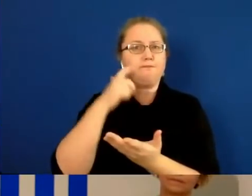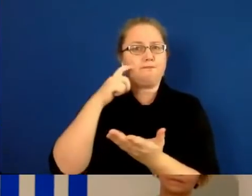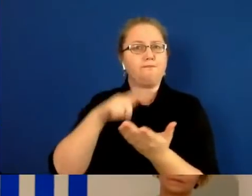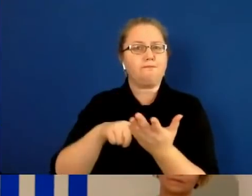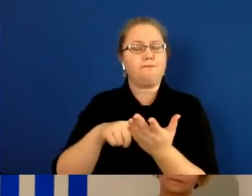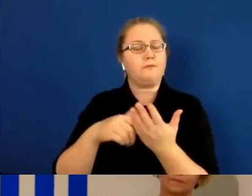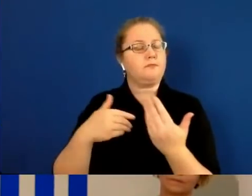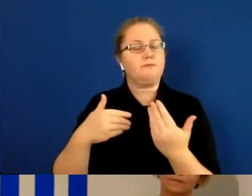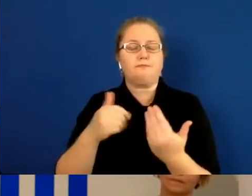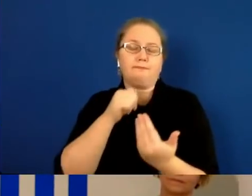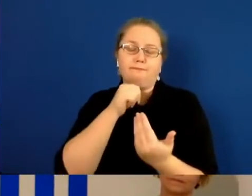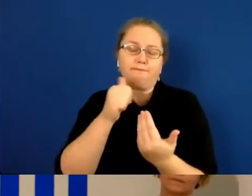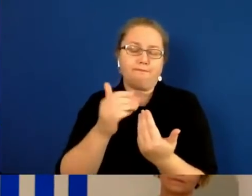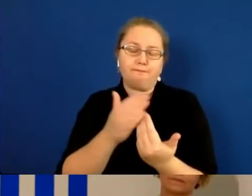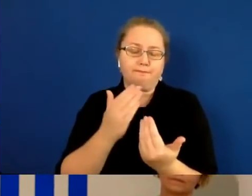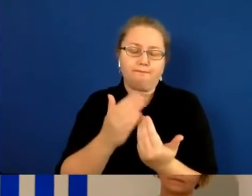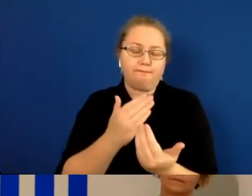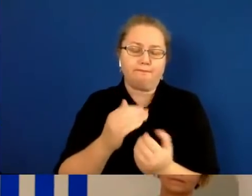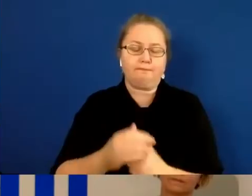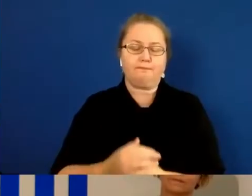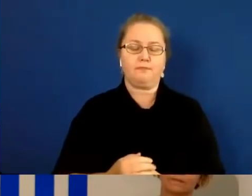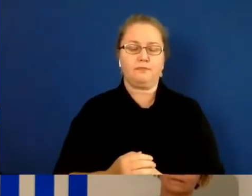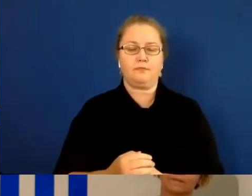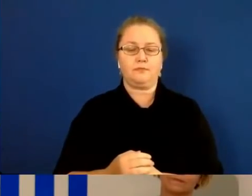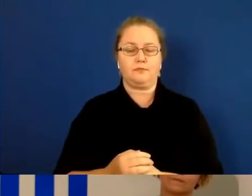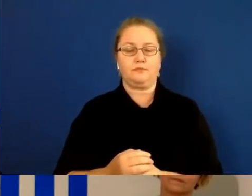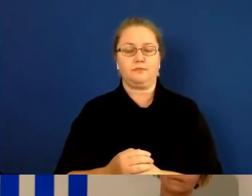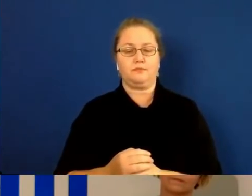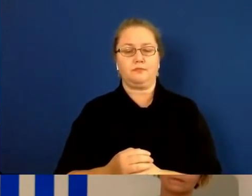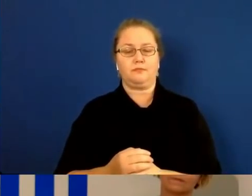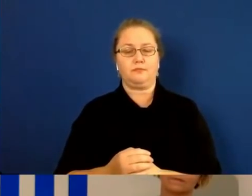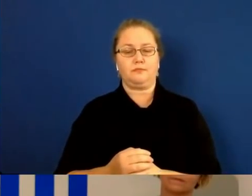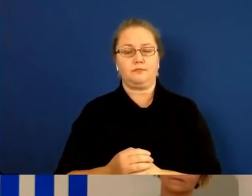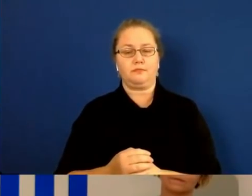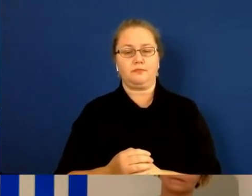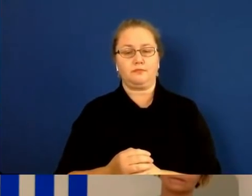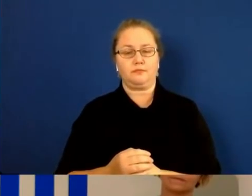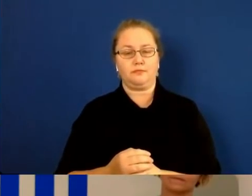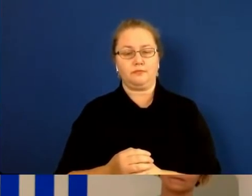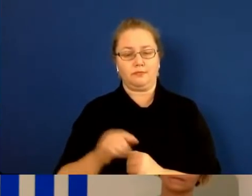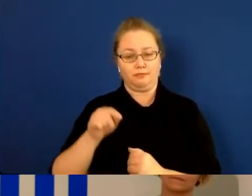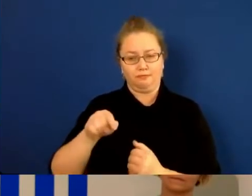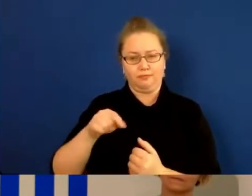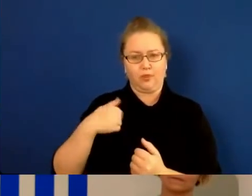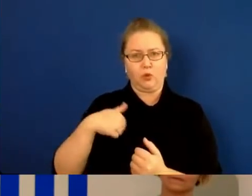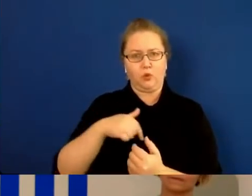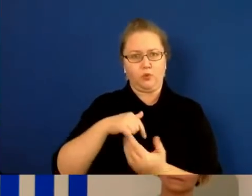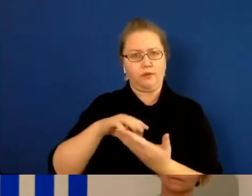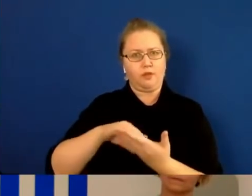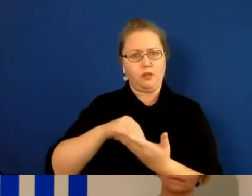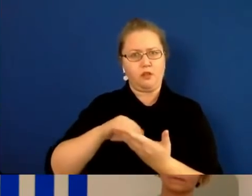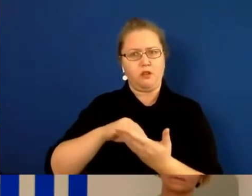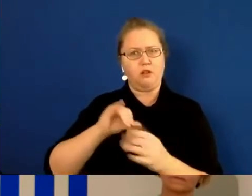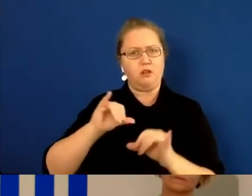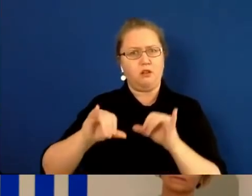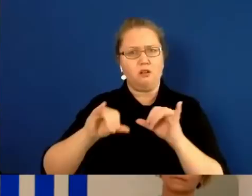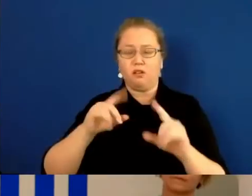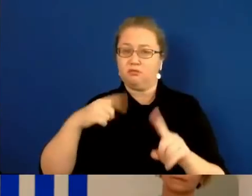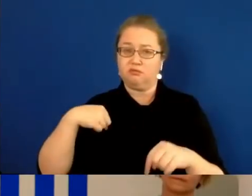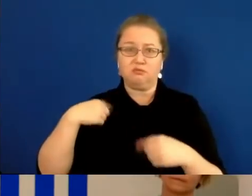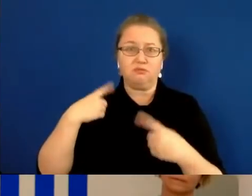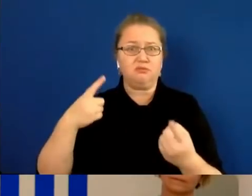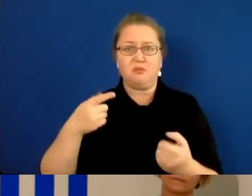think, about what happened, but we know for family, for friends, for caregivers, for communities, this is a